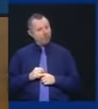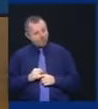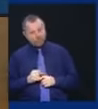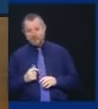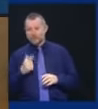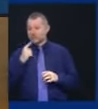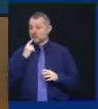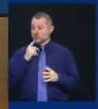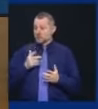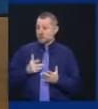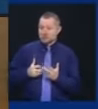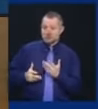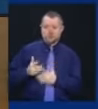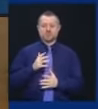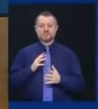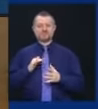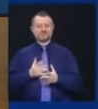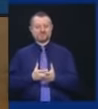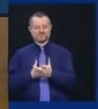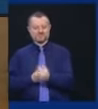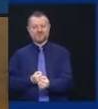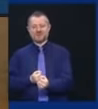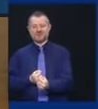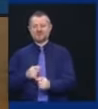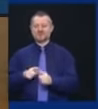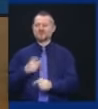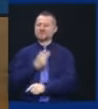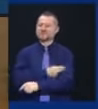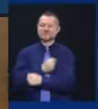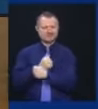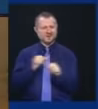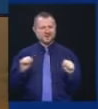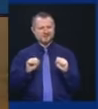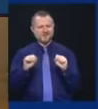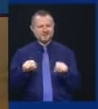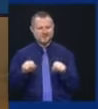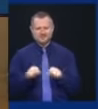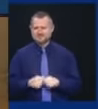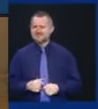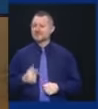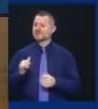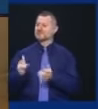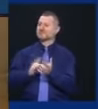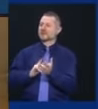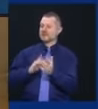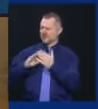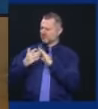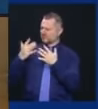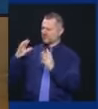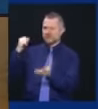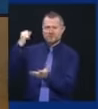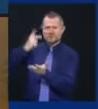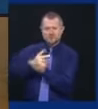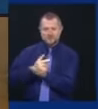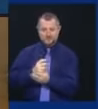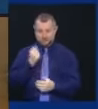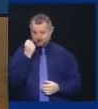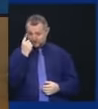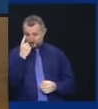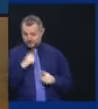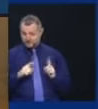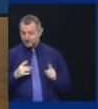faith. Yes, the vaccine is safe. Yes, the medical community has said it. But I believe when the religious community